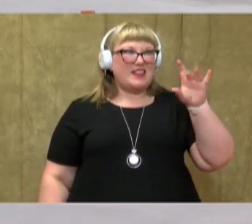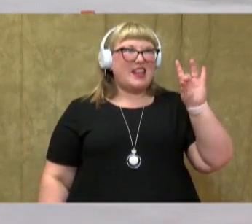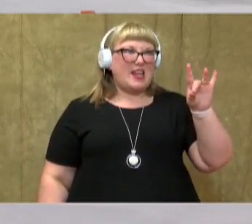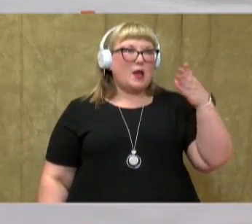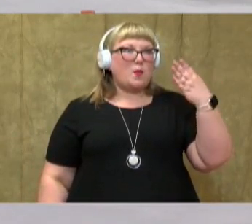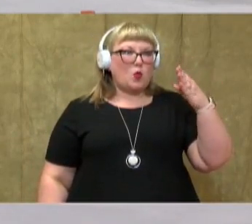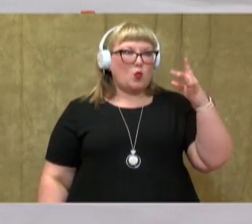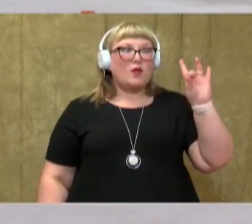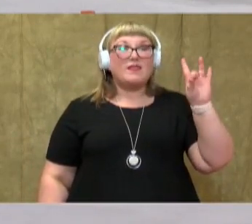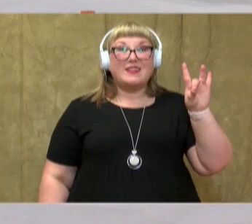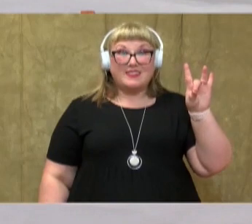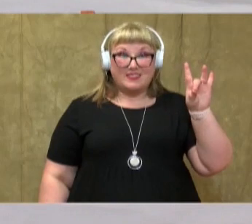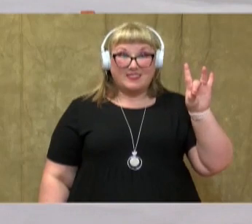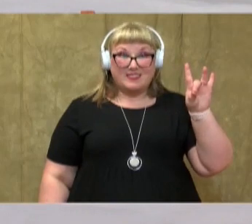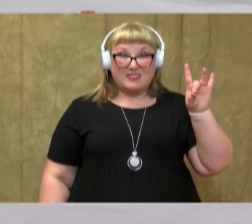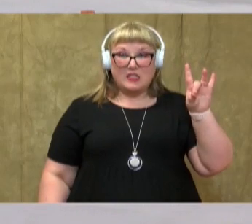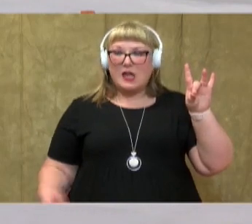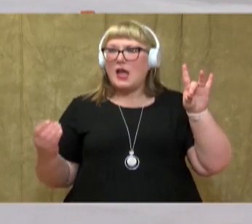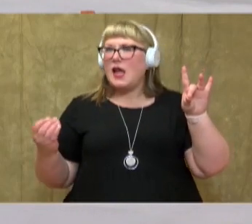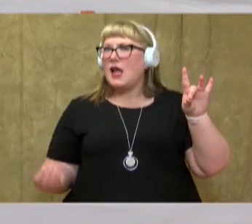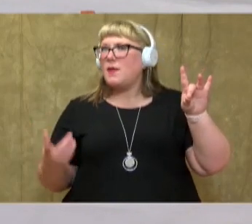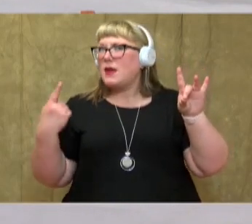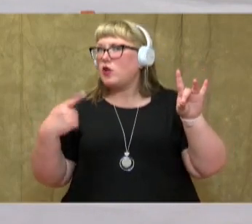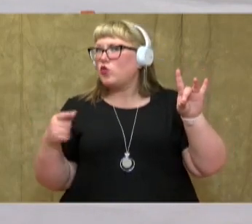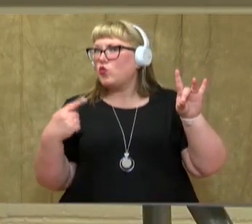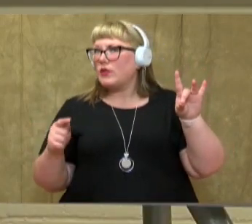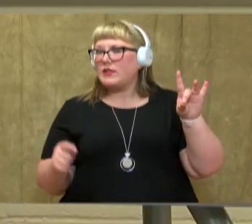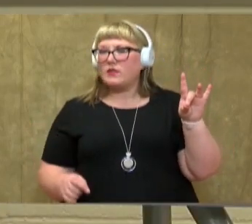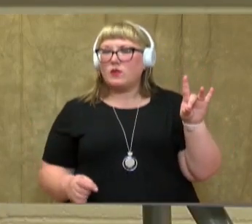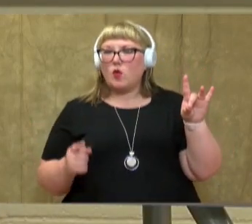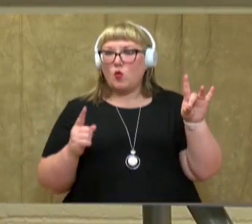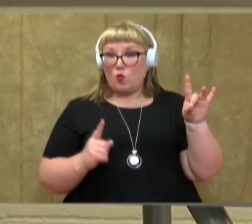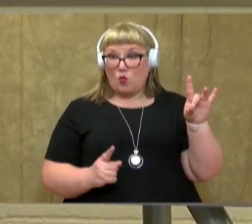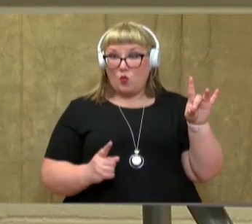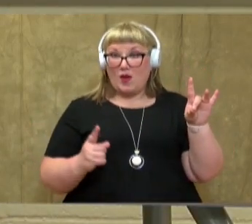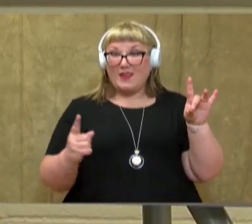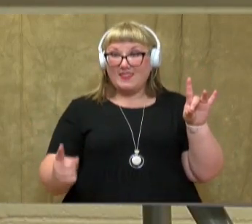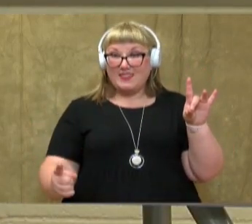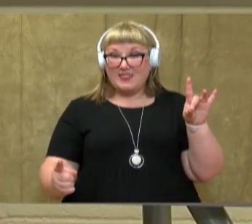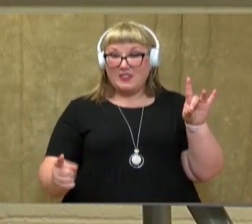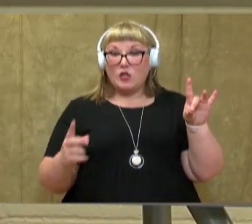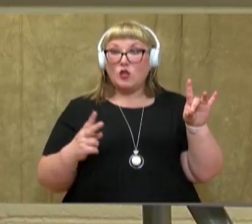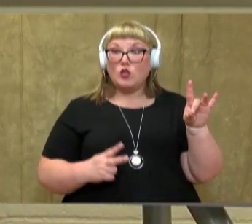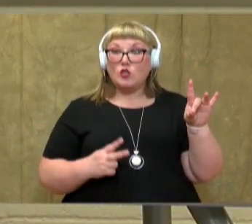our tens frame. Now let's see how many in our green basket.